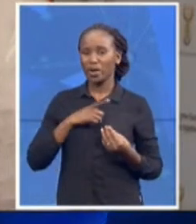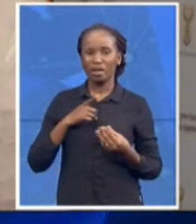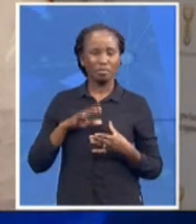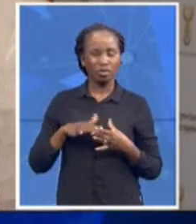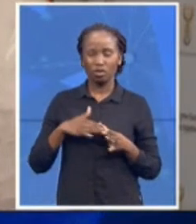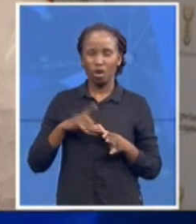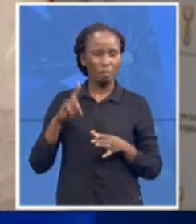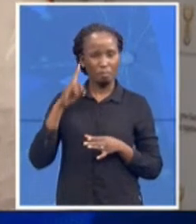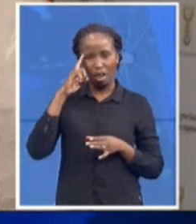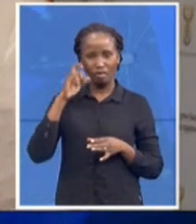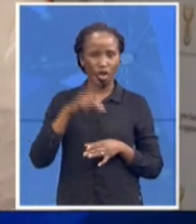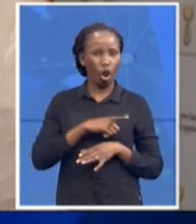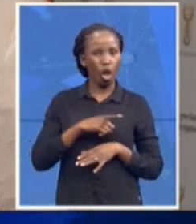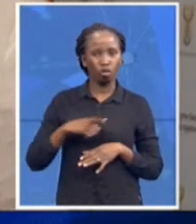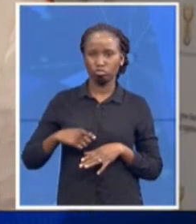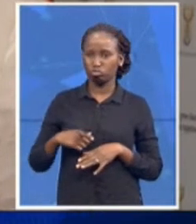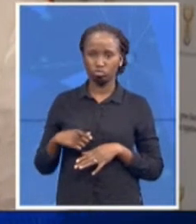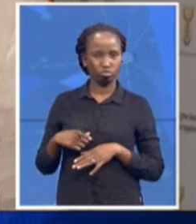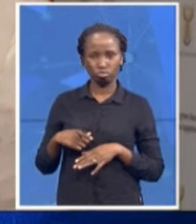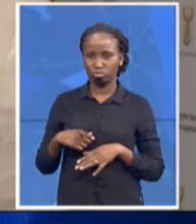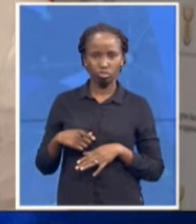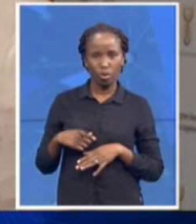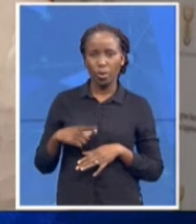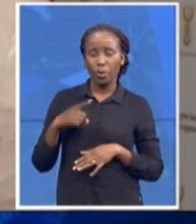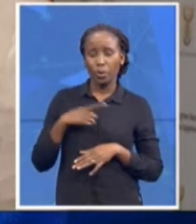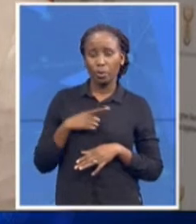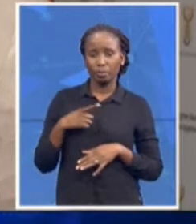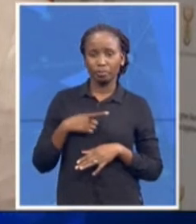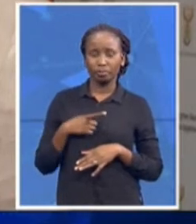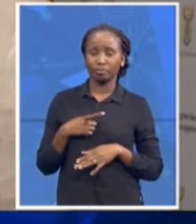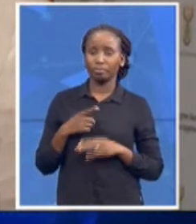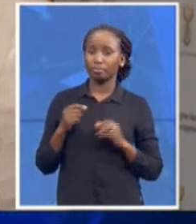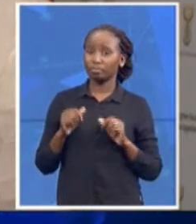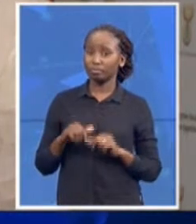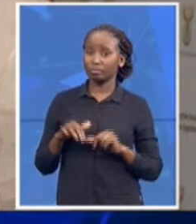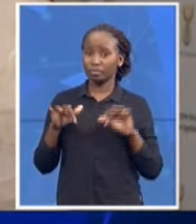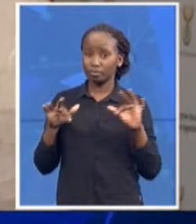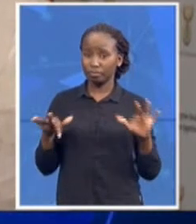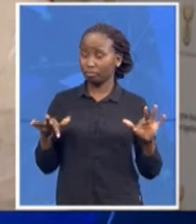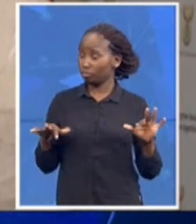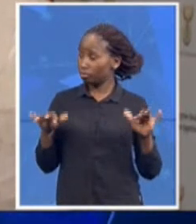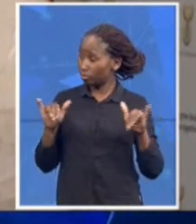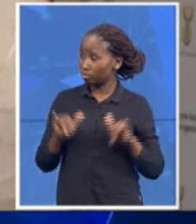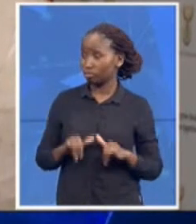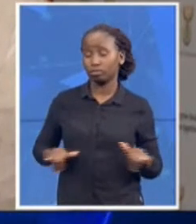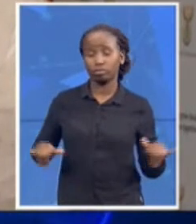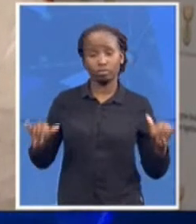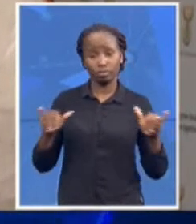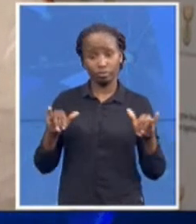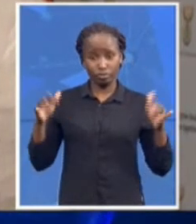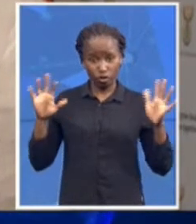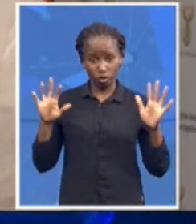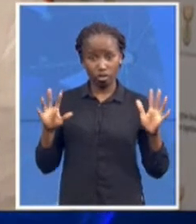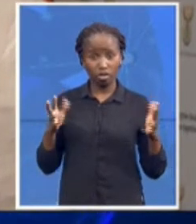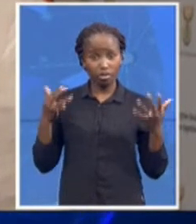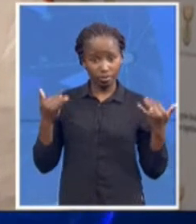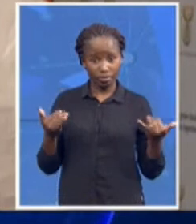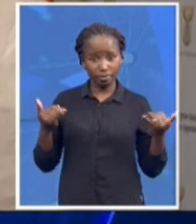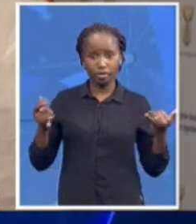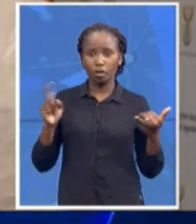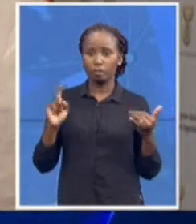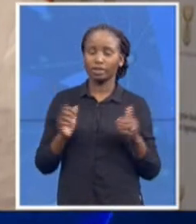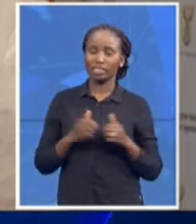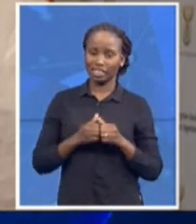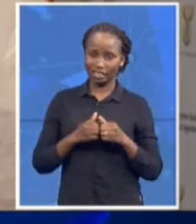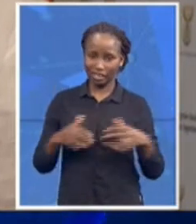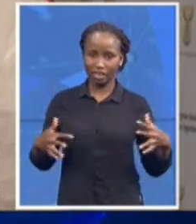known now, they've been mentioned. All what we need to do is to get on to implement